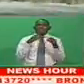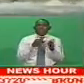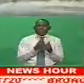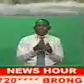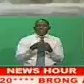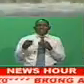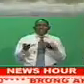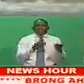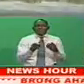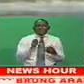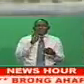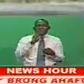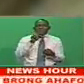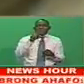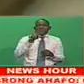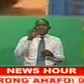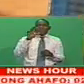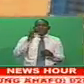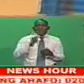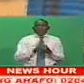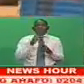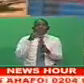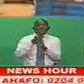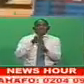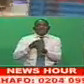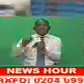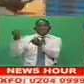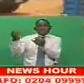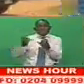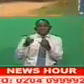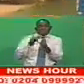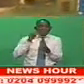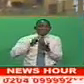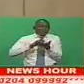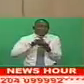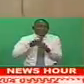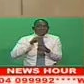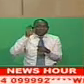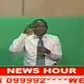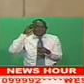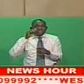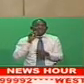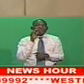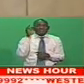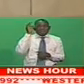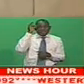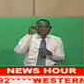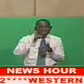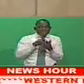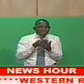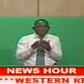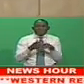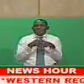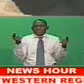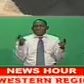Company spends 4.5 million cedis annually in importing chlorine from China and India for this purpose. This amount